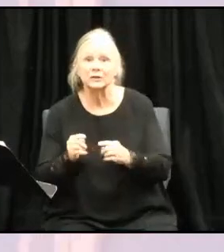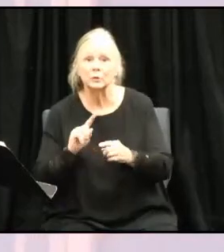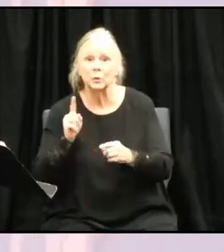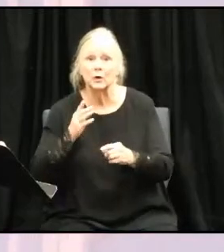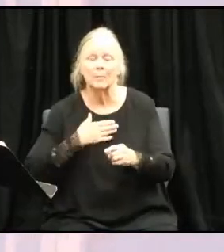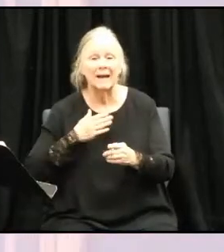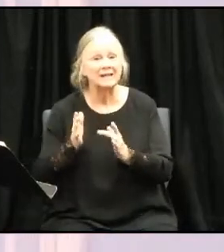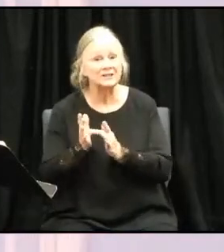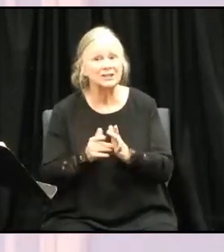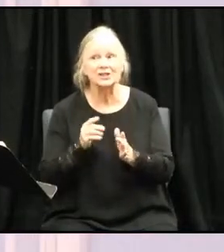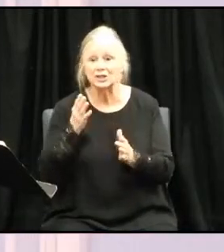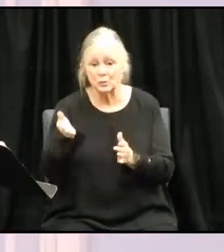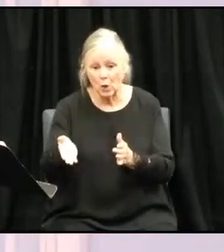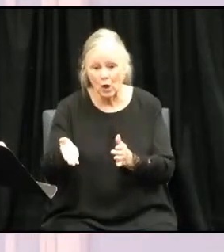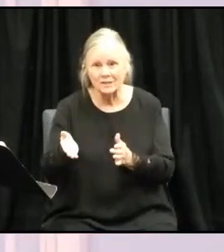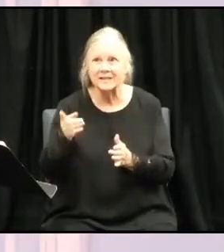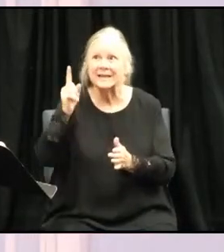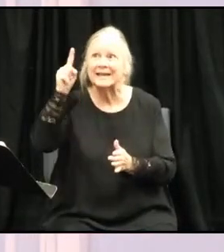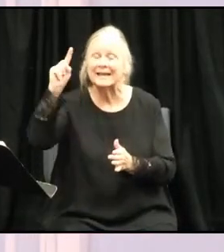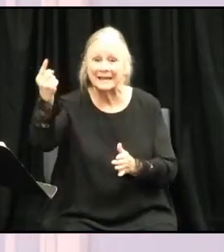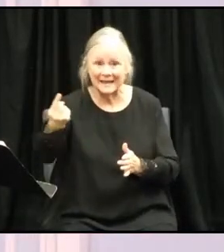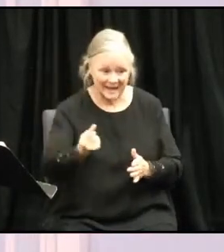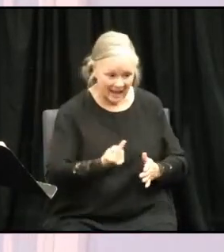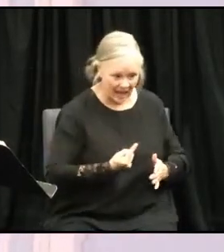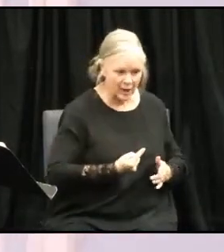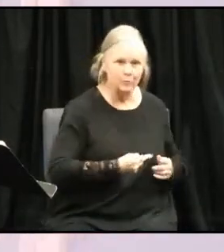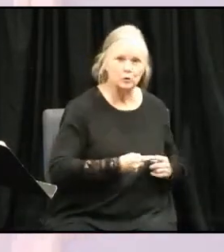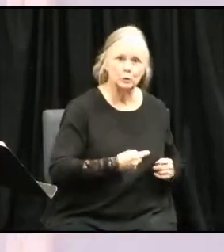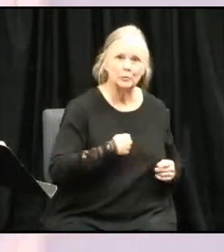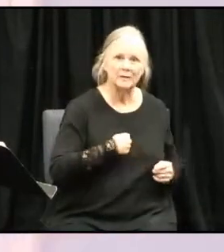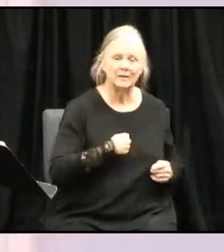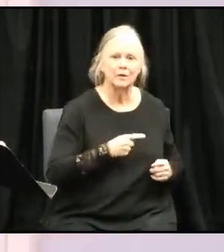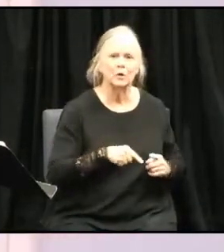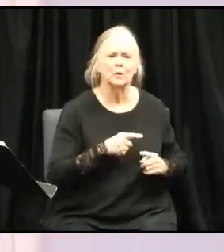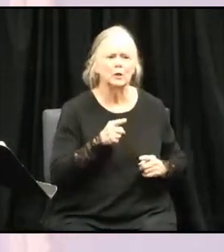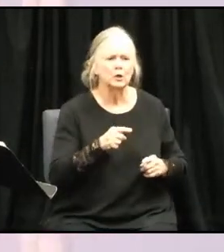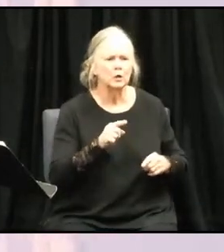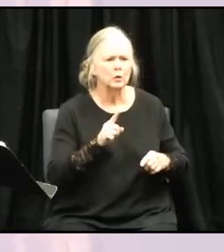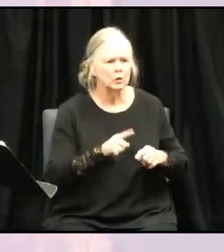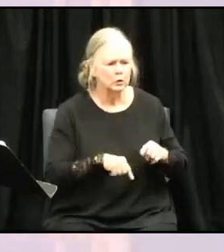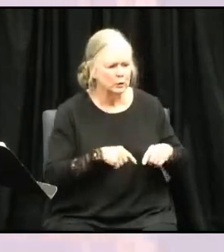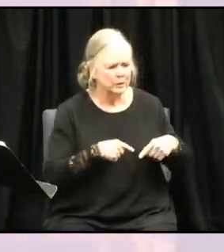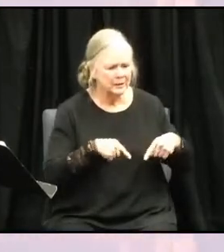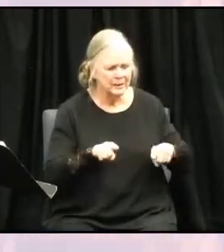me. When you could not get to where Jesus was, he came to you.